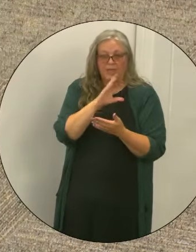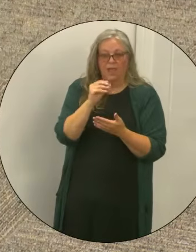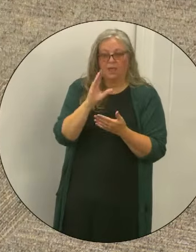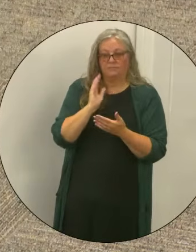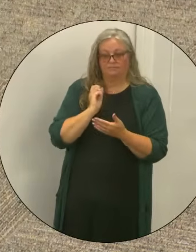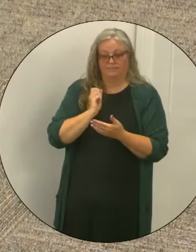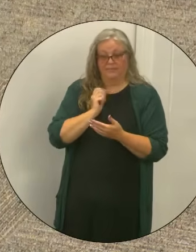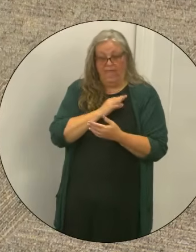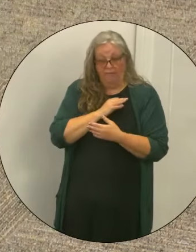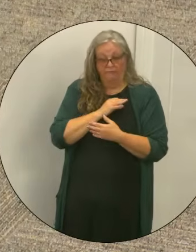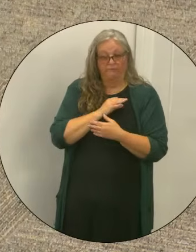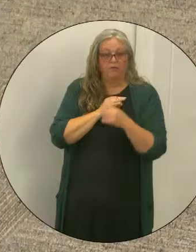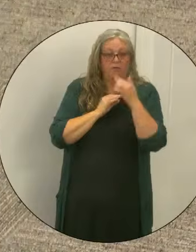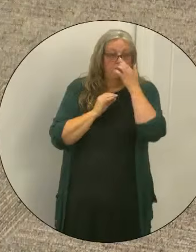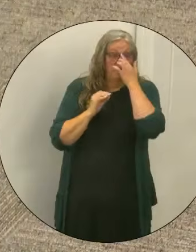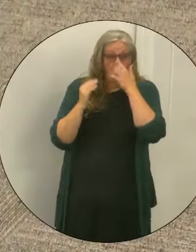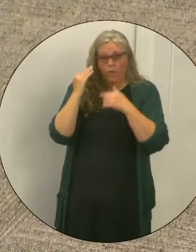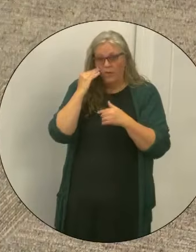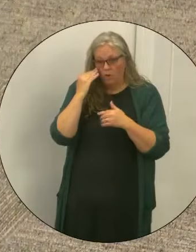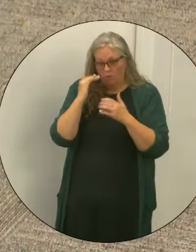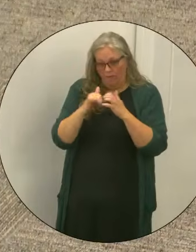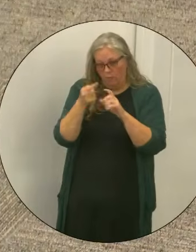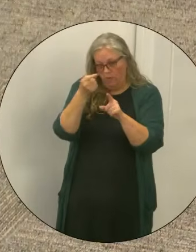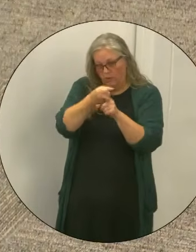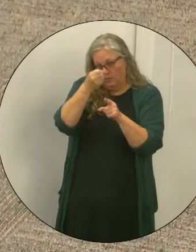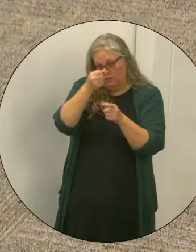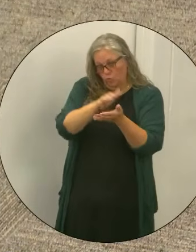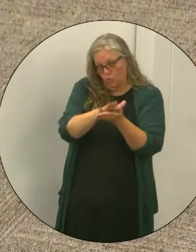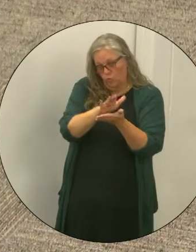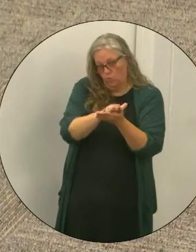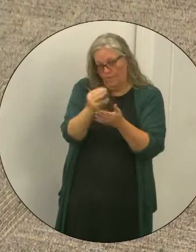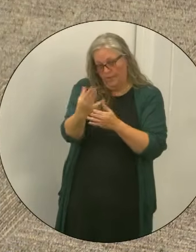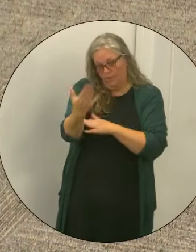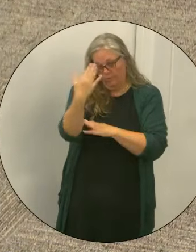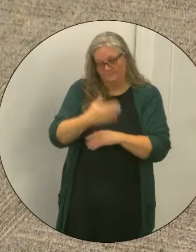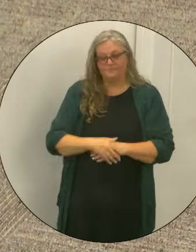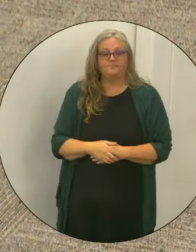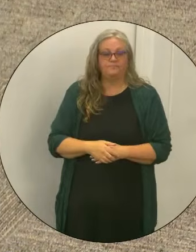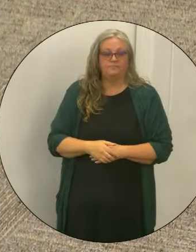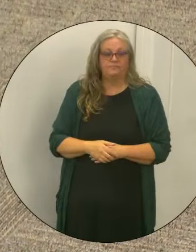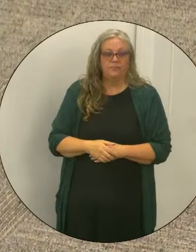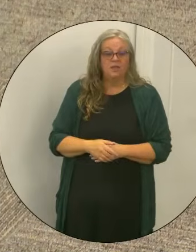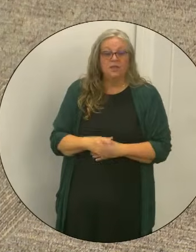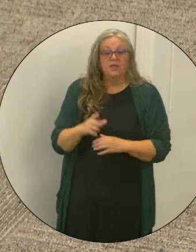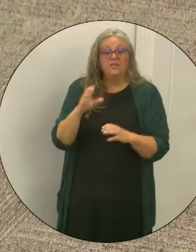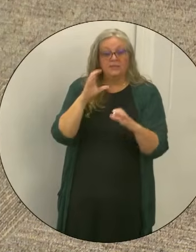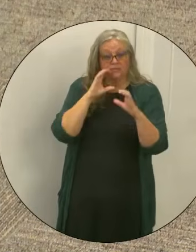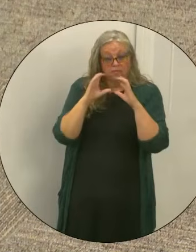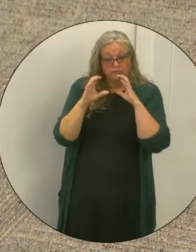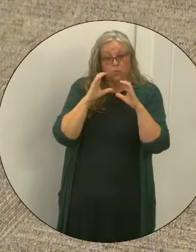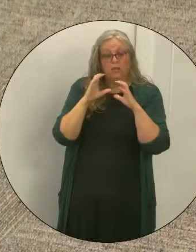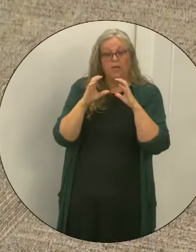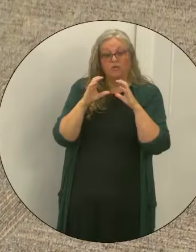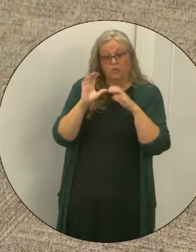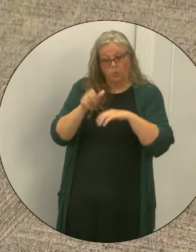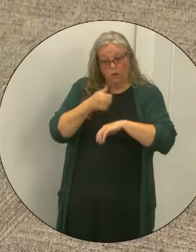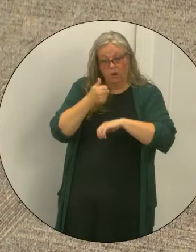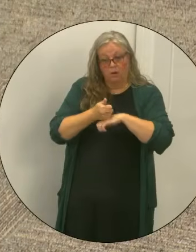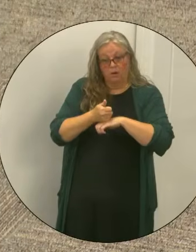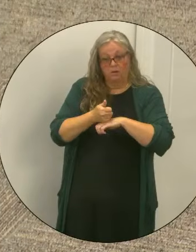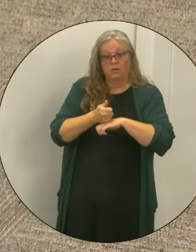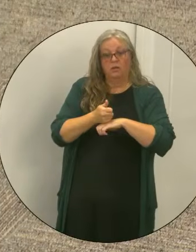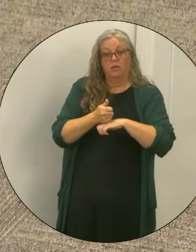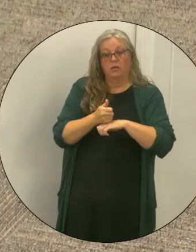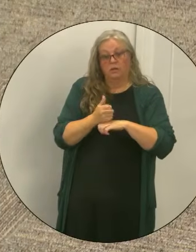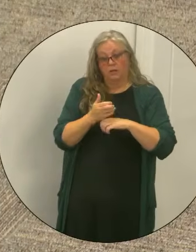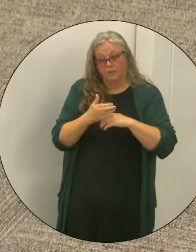staff at the schools, where we are aware of how that's going to affect the school on that Monday morning. So that's the type of communication that's being fleshed out, and truly